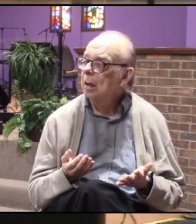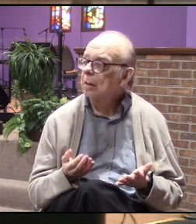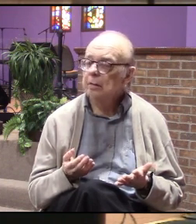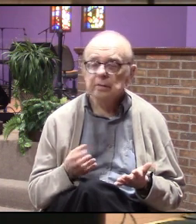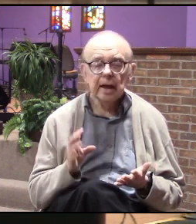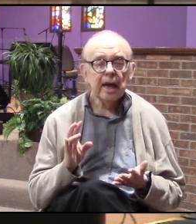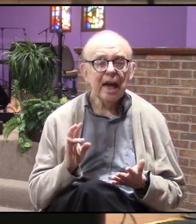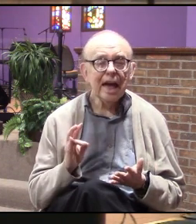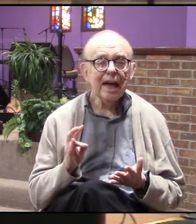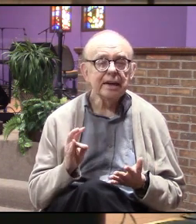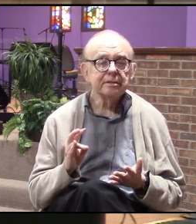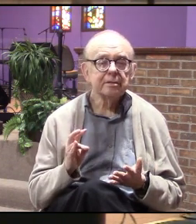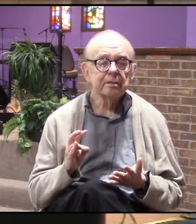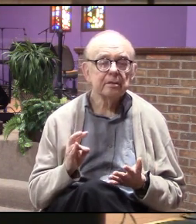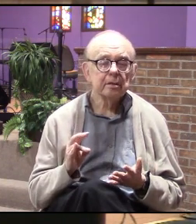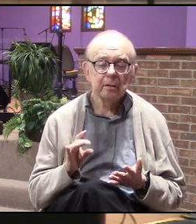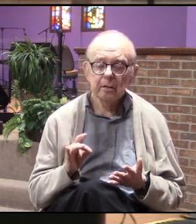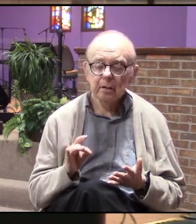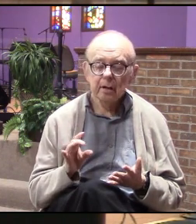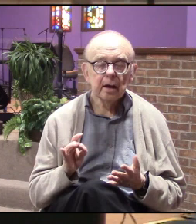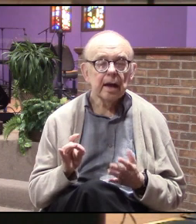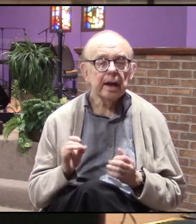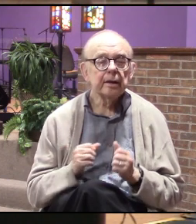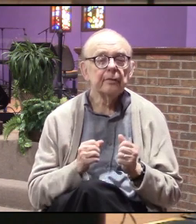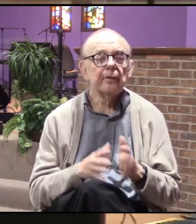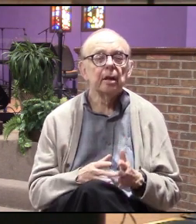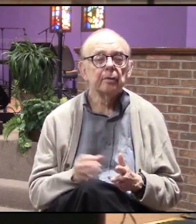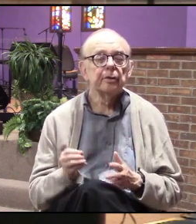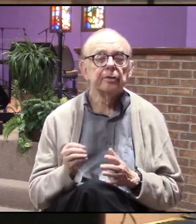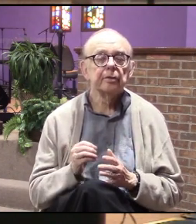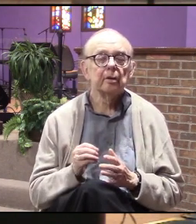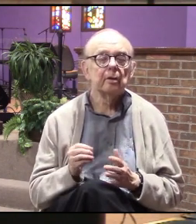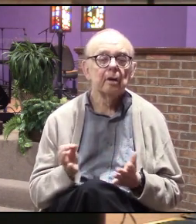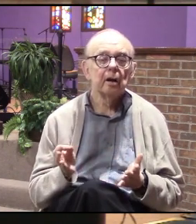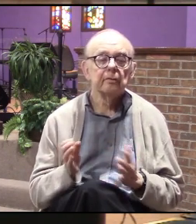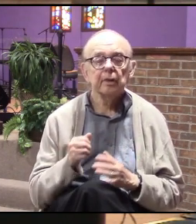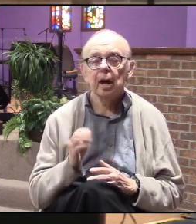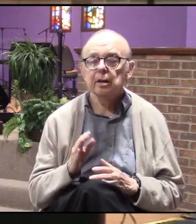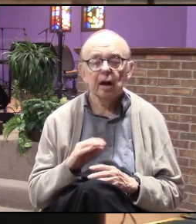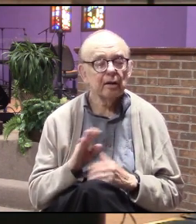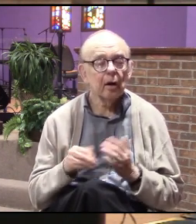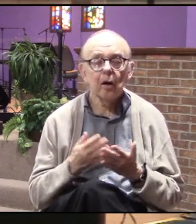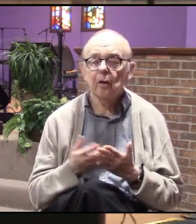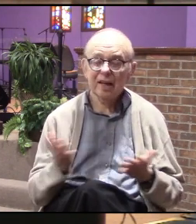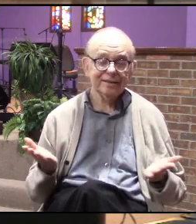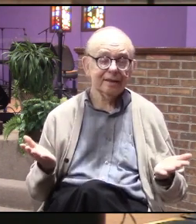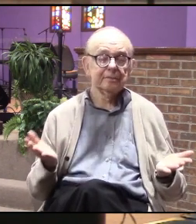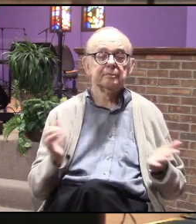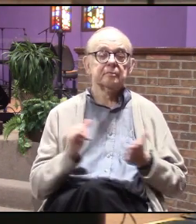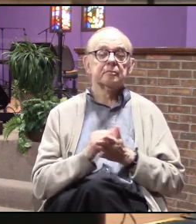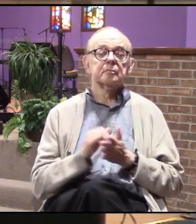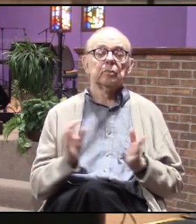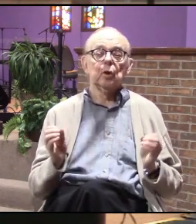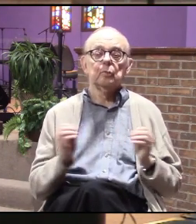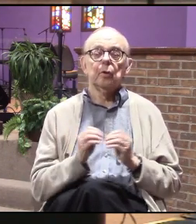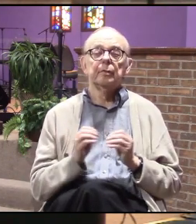8 of them. That was it. 8 followers. That's all.